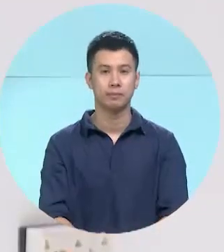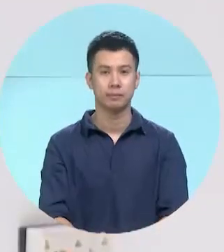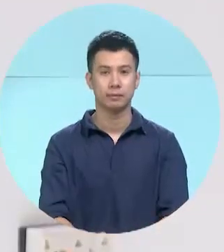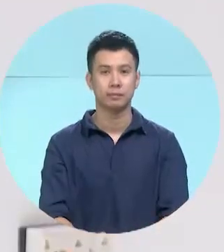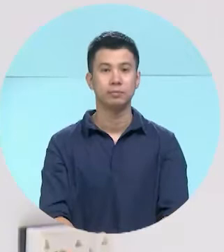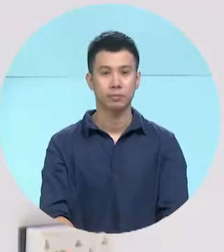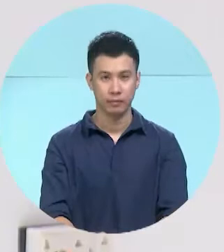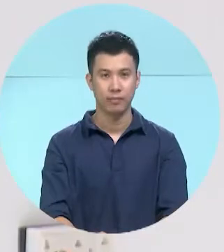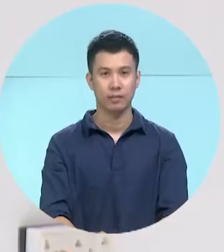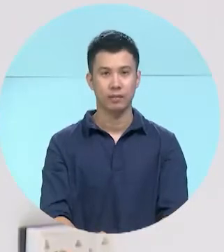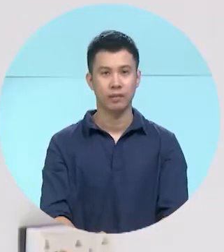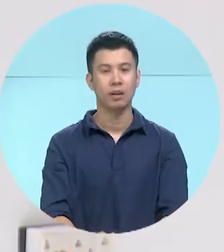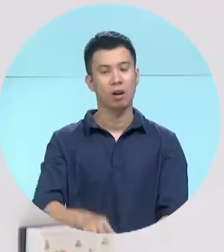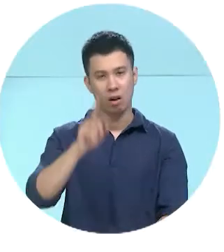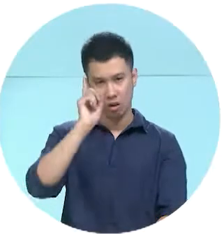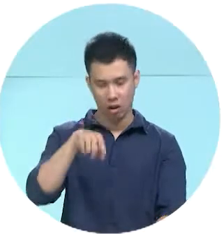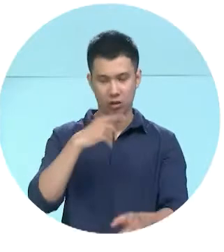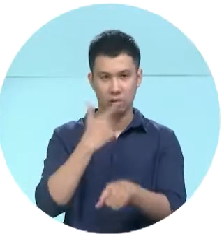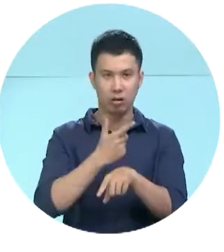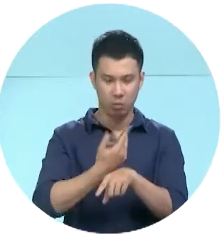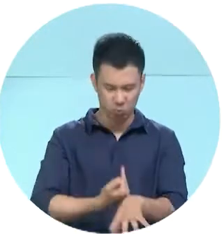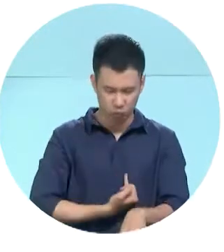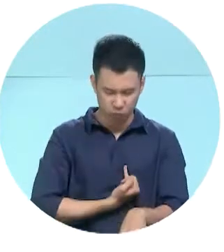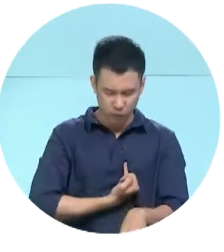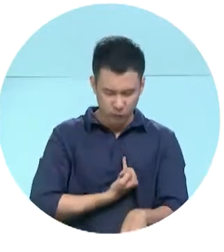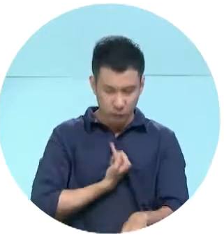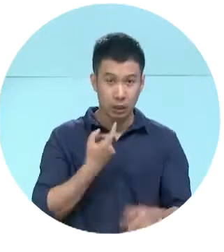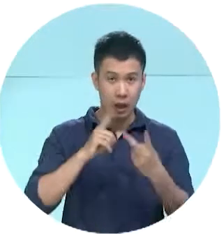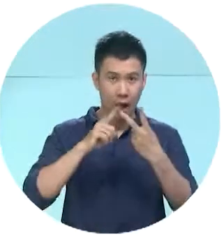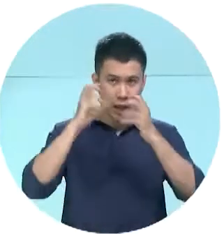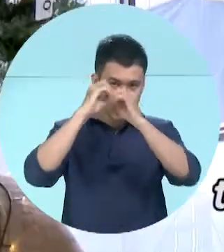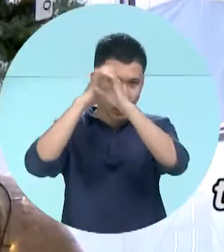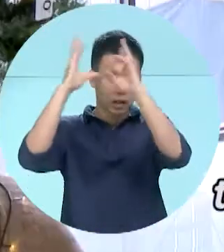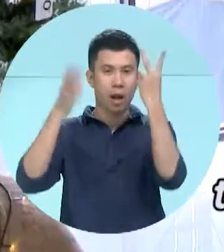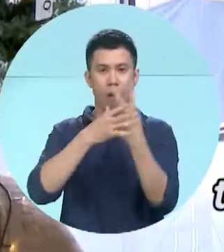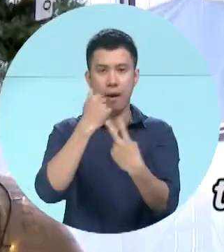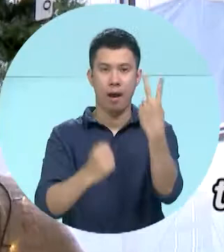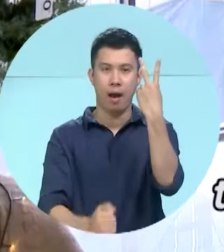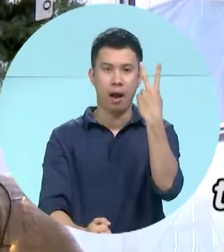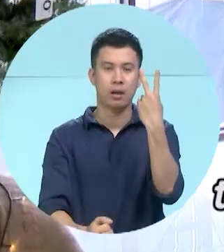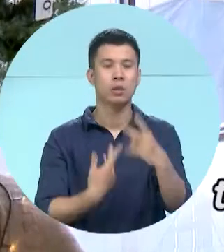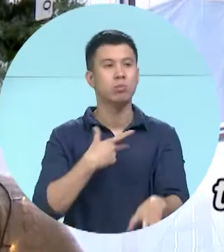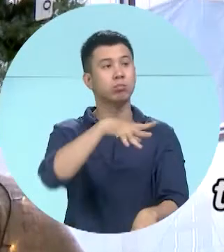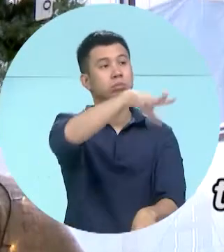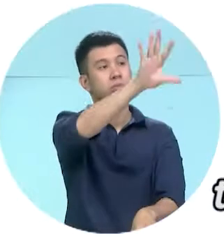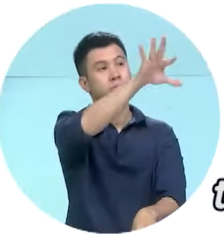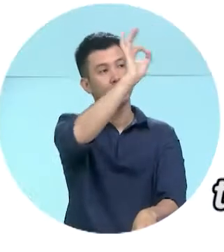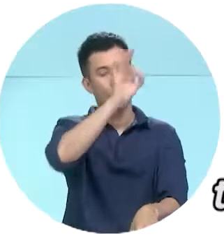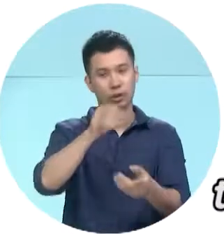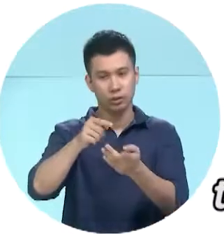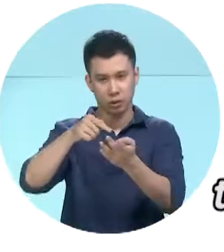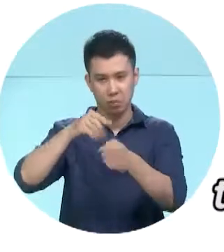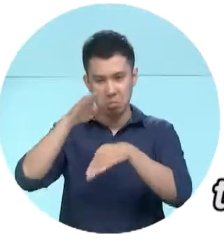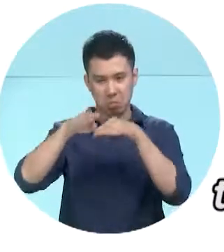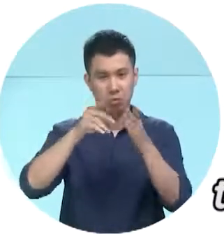bit of patience and a little bit of creativity as well. So if you can take an